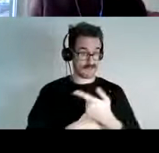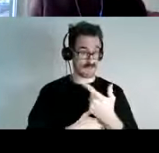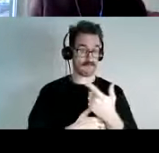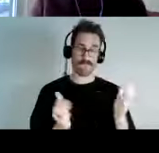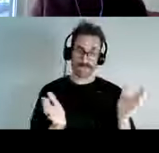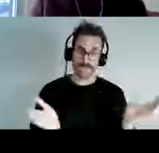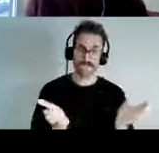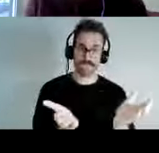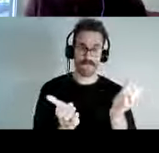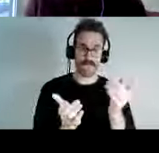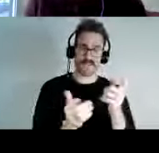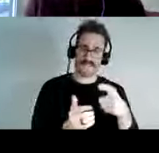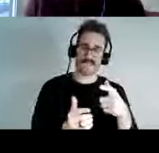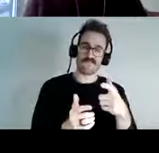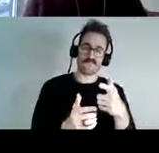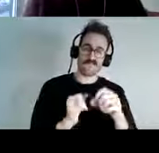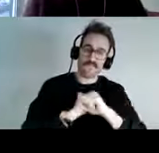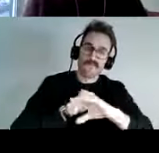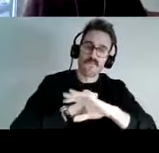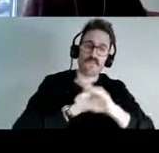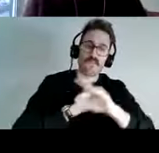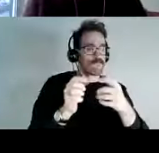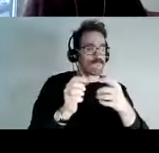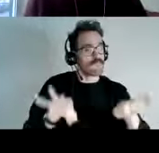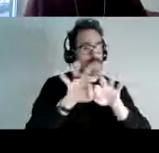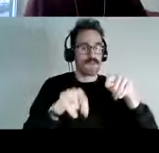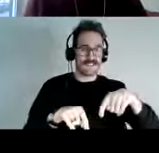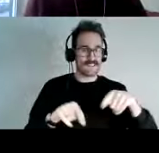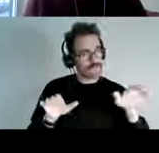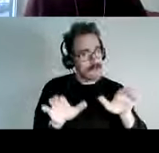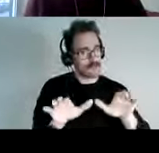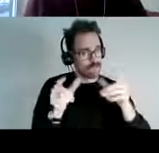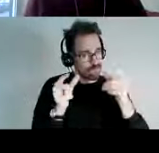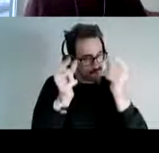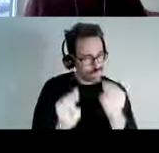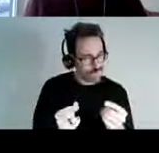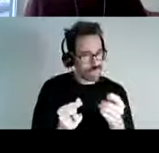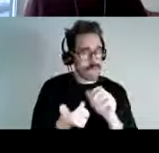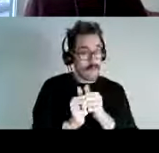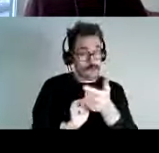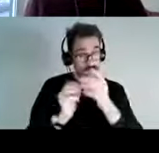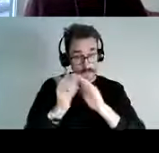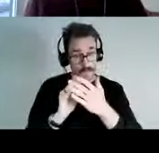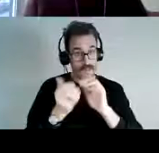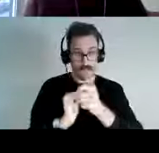this convention and the actions that you can take as an individual or community to push this movement forward.